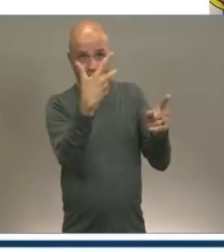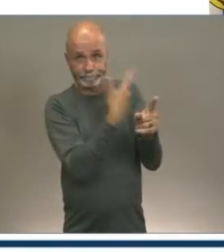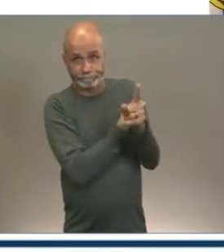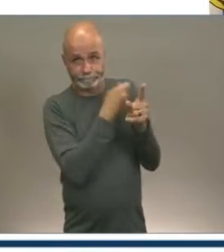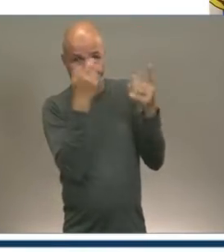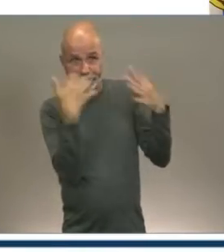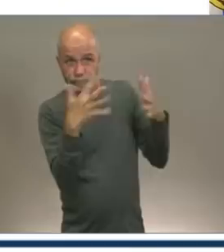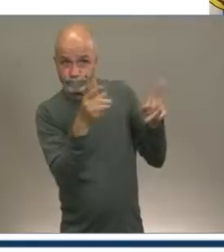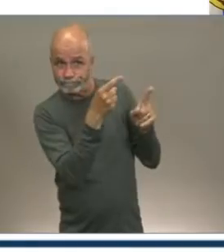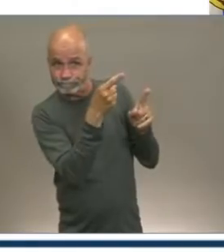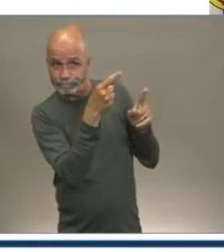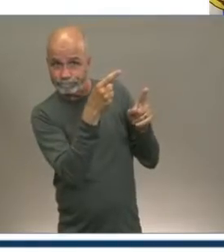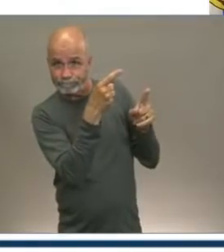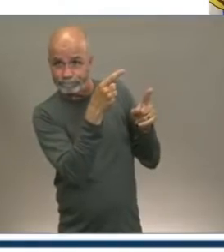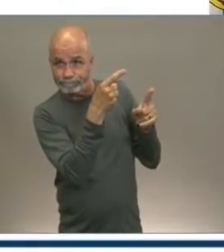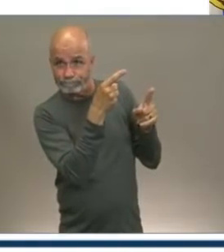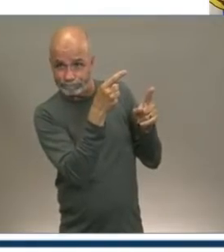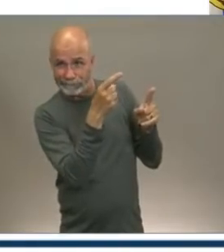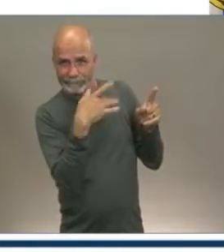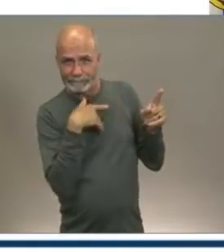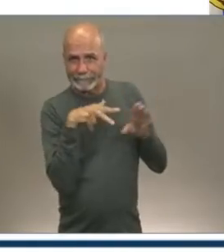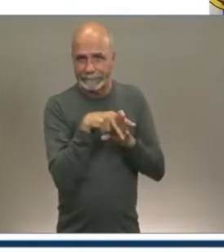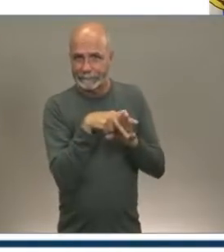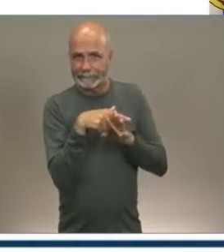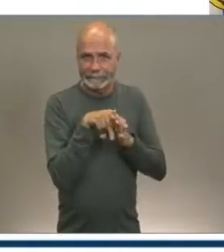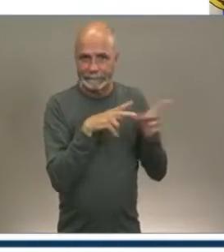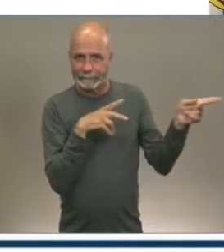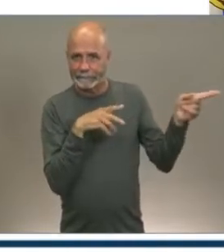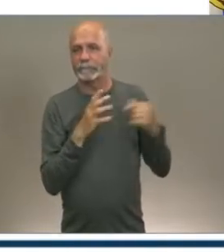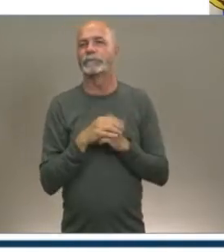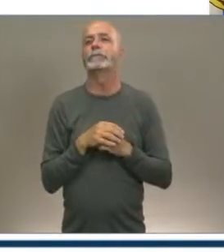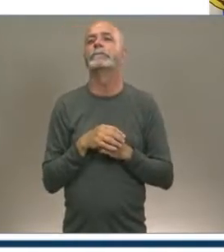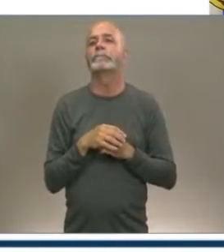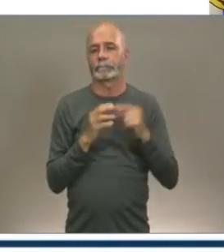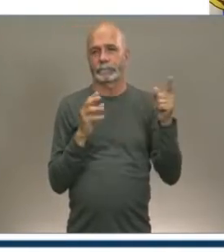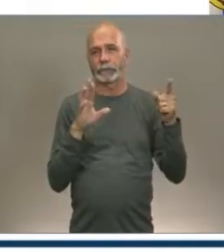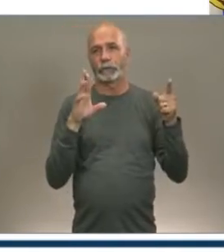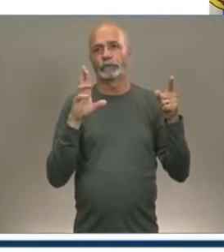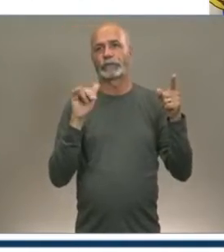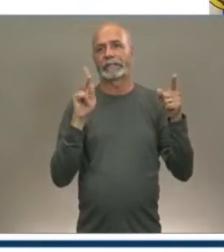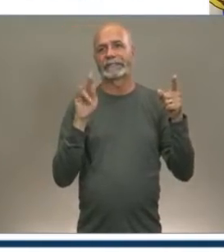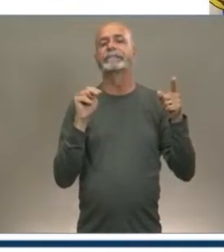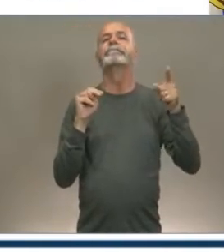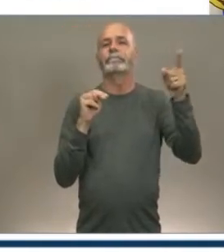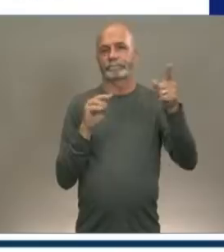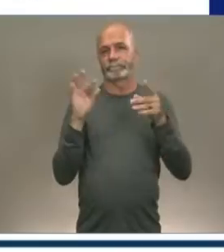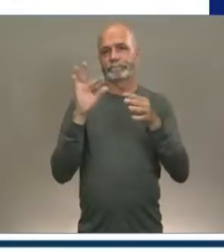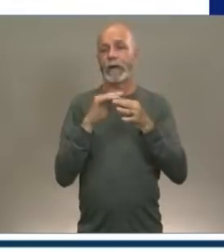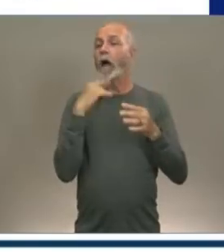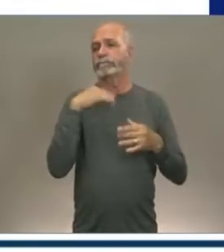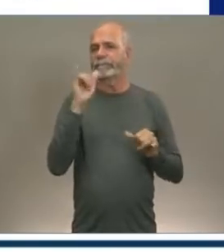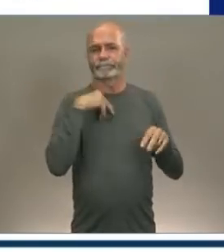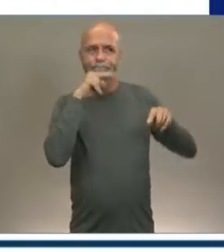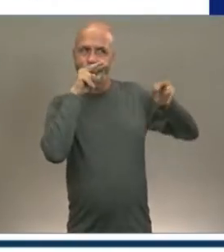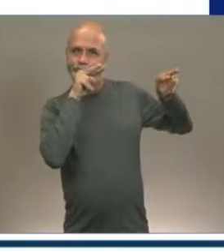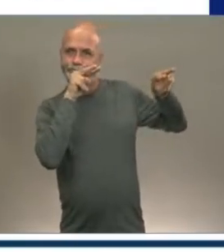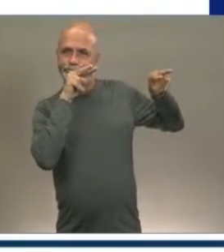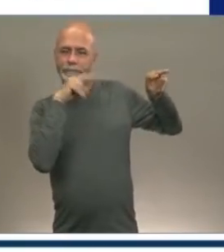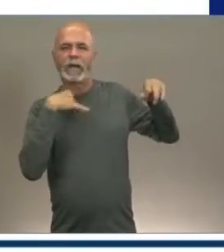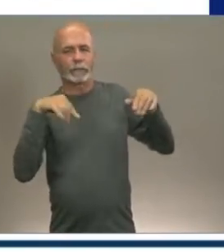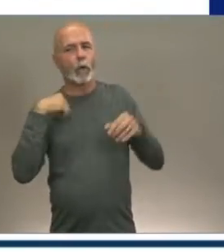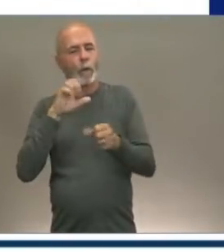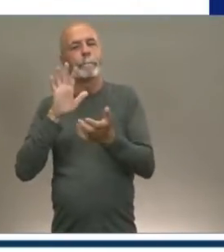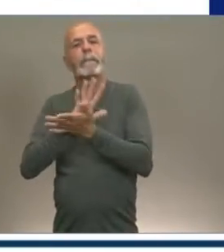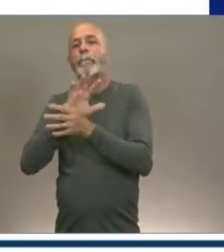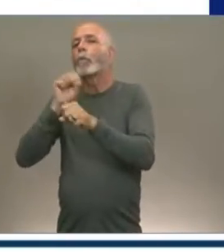have? Well, we're working on a validation program. We're going to continue to have those discussions. As I said